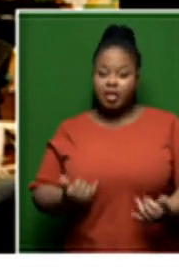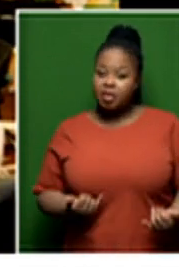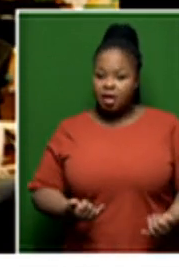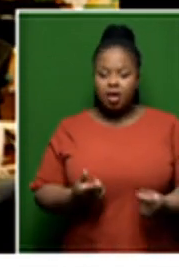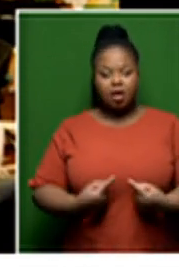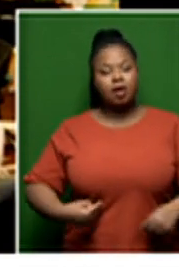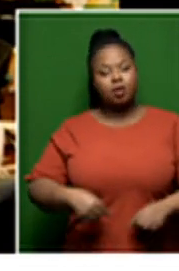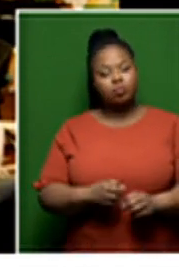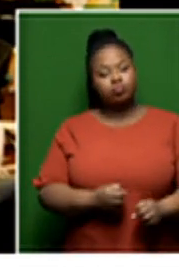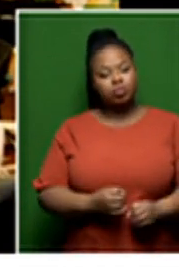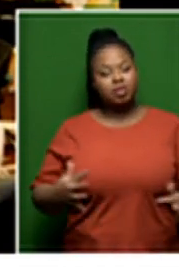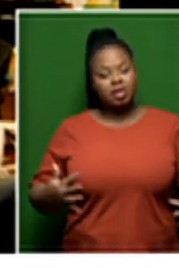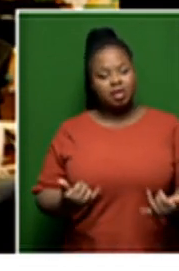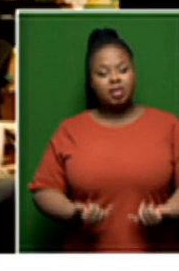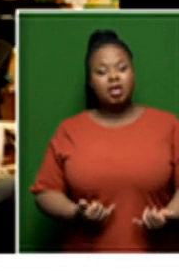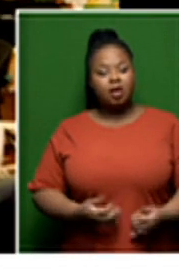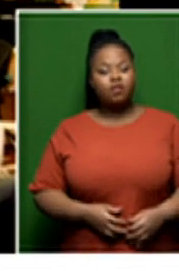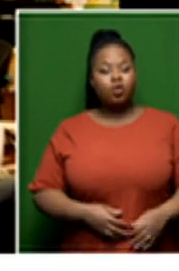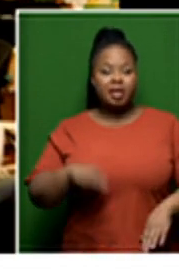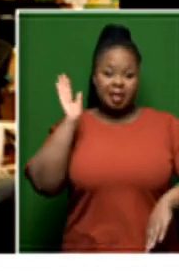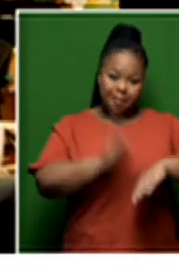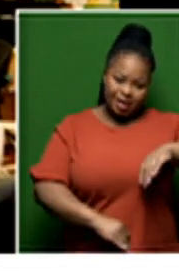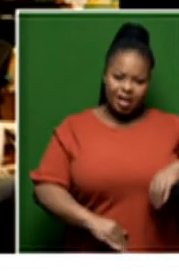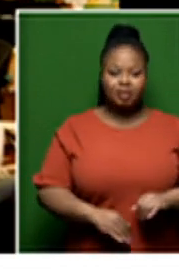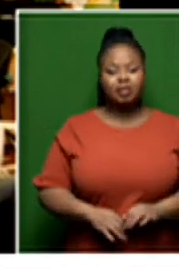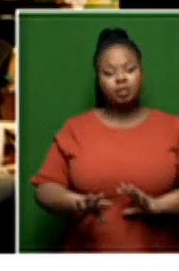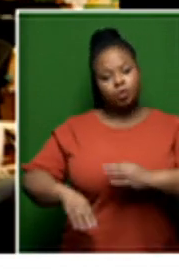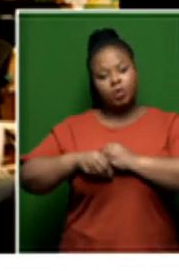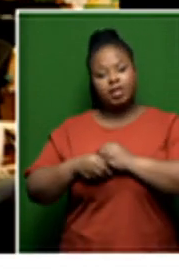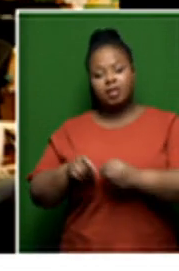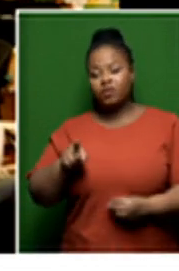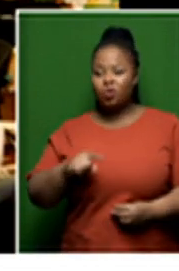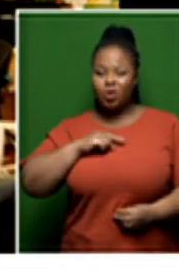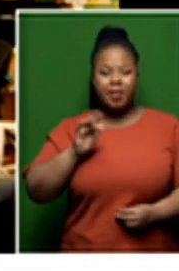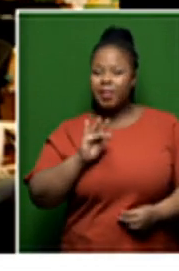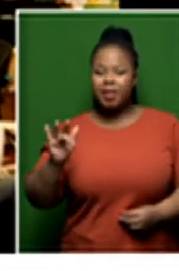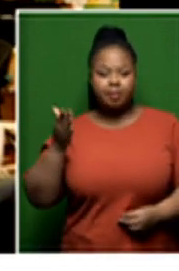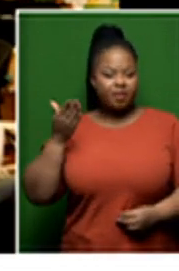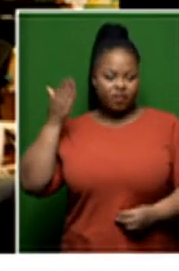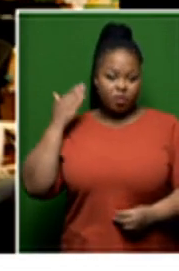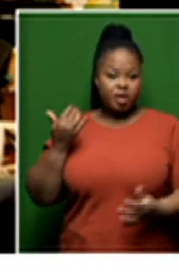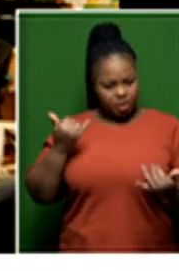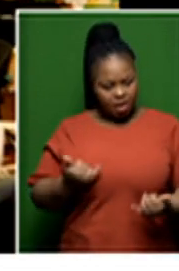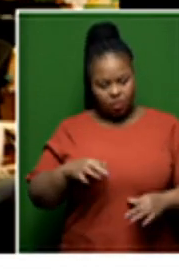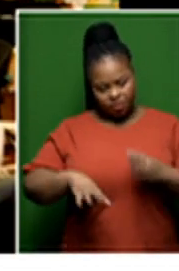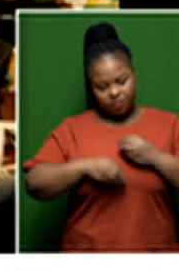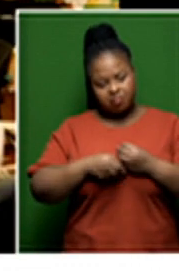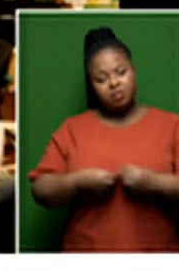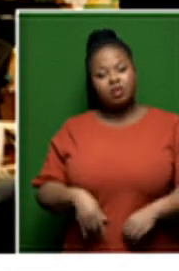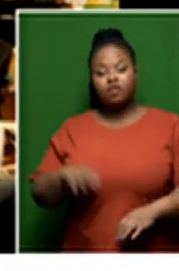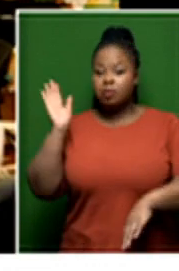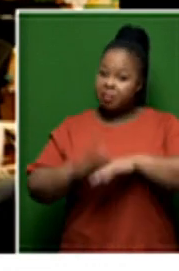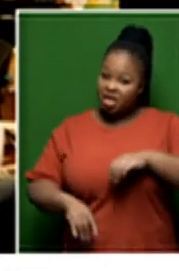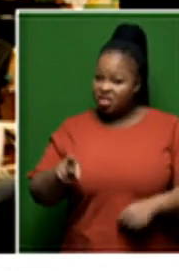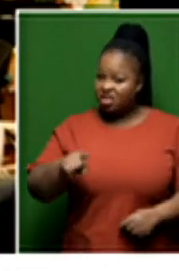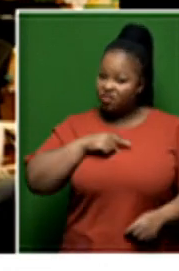even started implementing the penalty clause, because it wasn't there before. That's why there were delays, but now we've implemented the penalty clause that if you don't